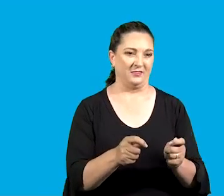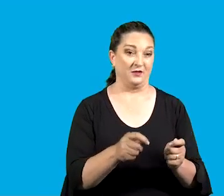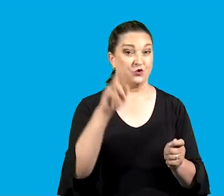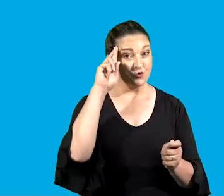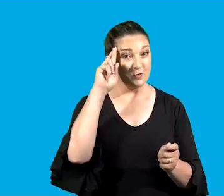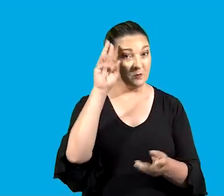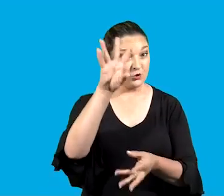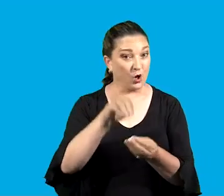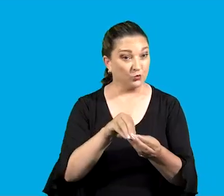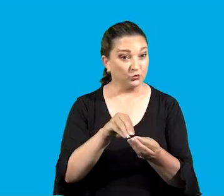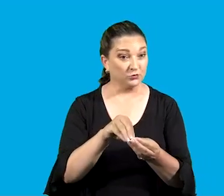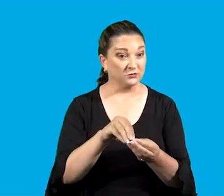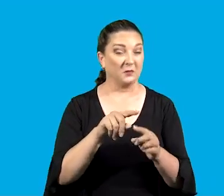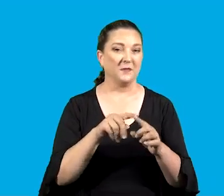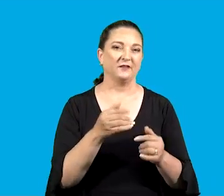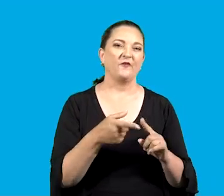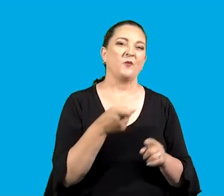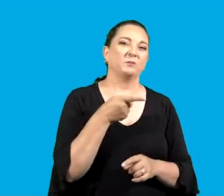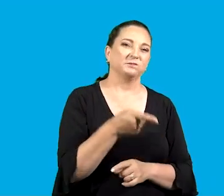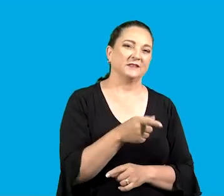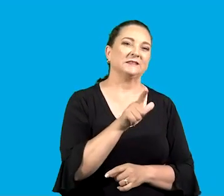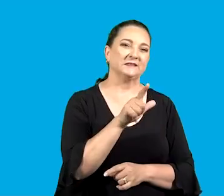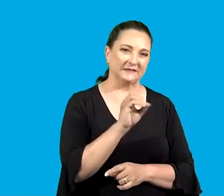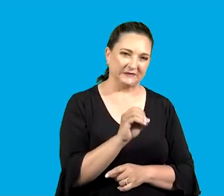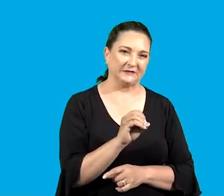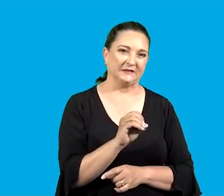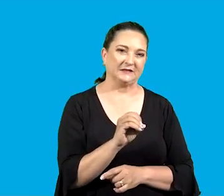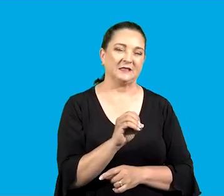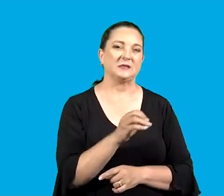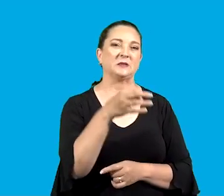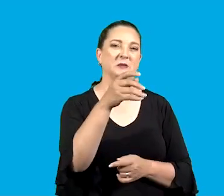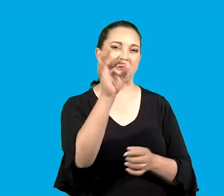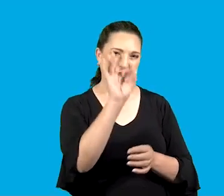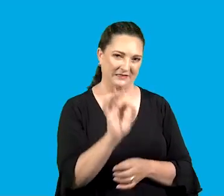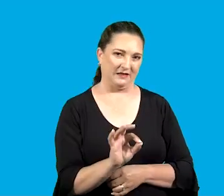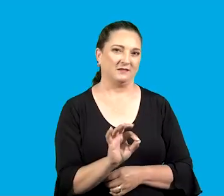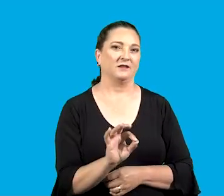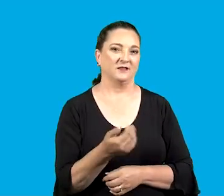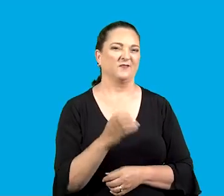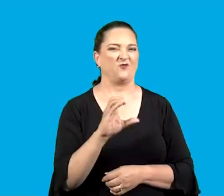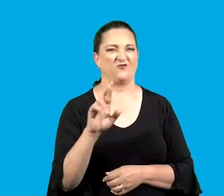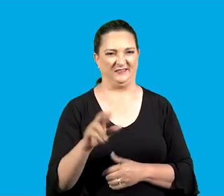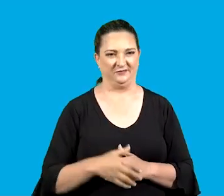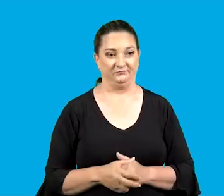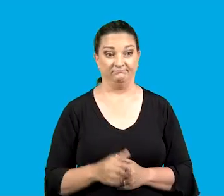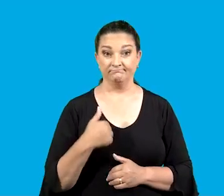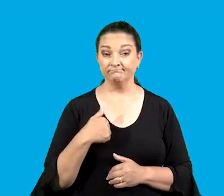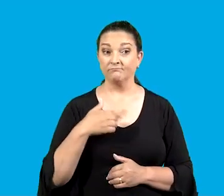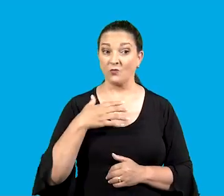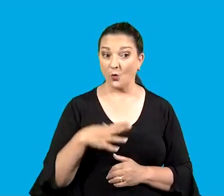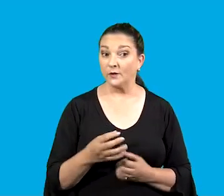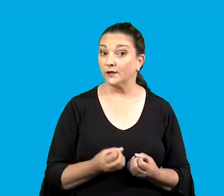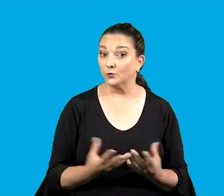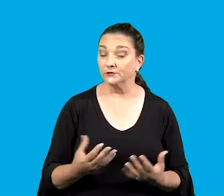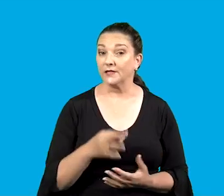remember this is total, 70% is credit. That means what I want is